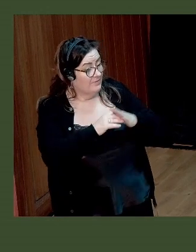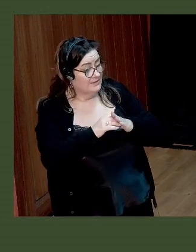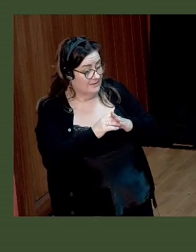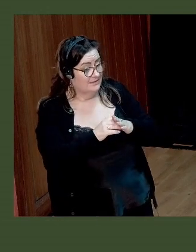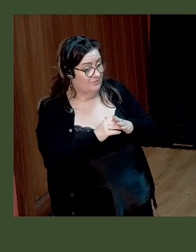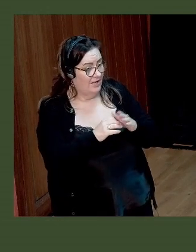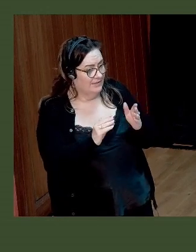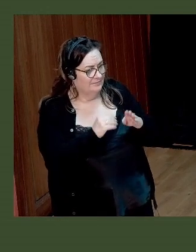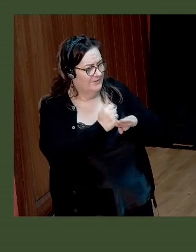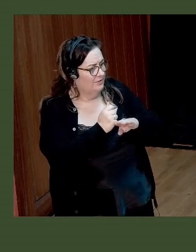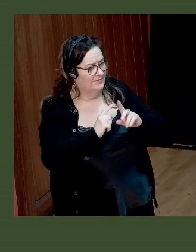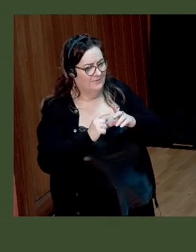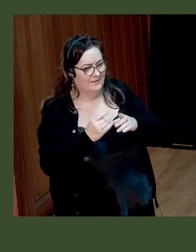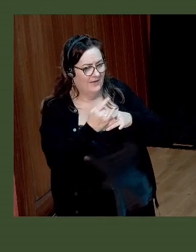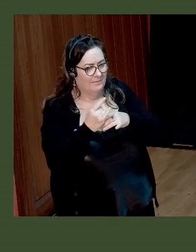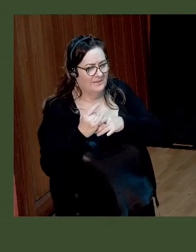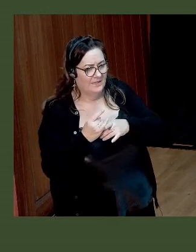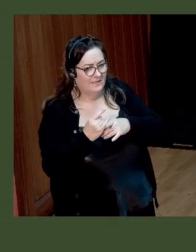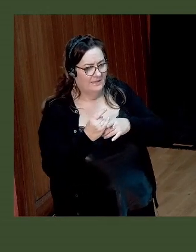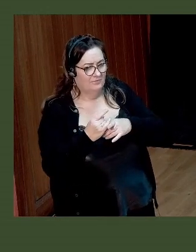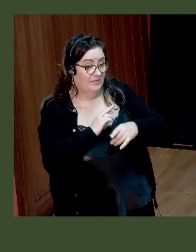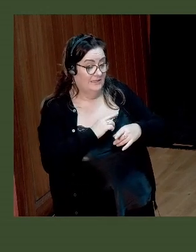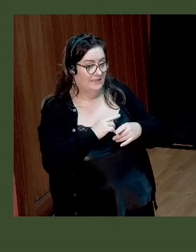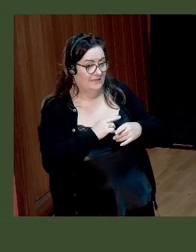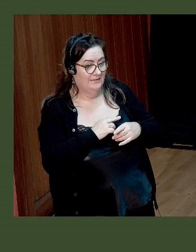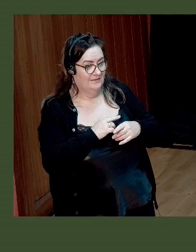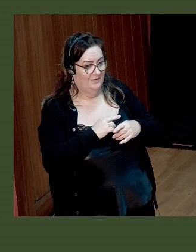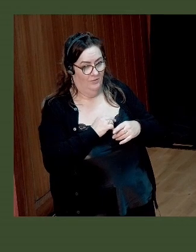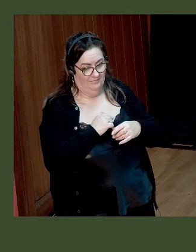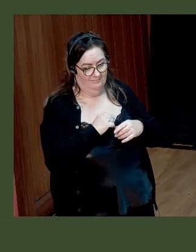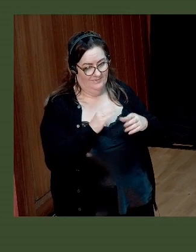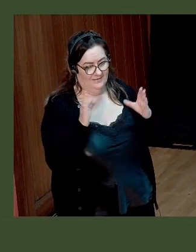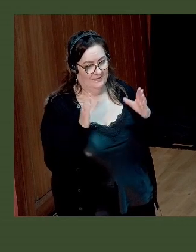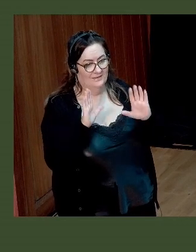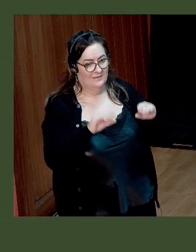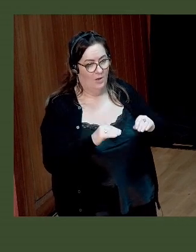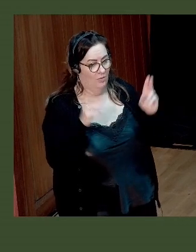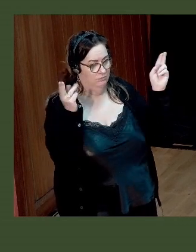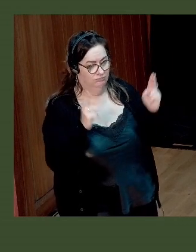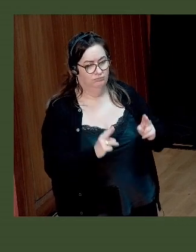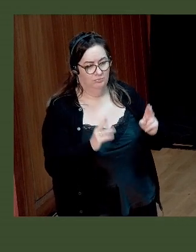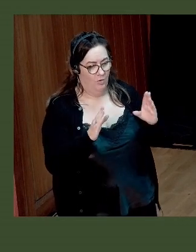various government initiatives have helped to effectively slow down the decline of the language against the English